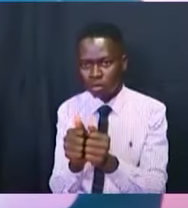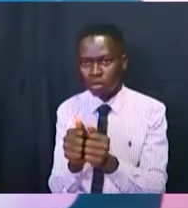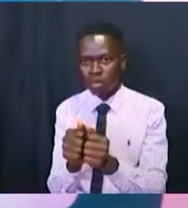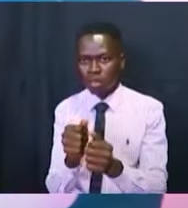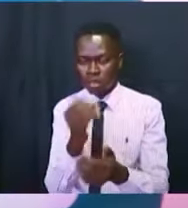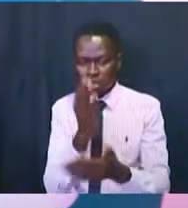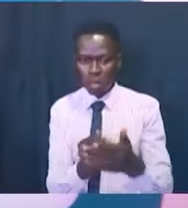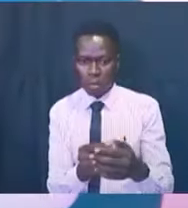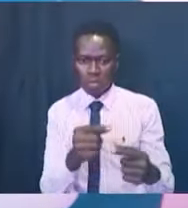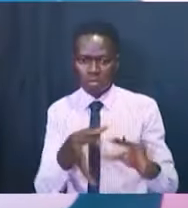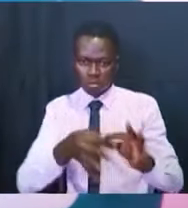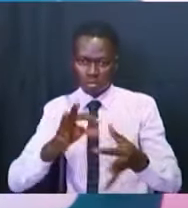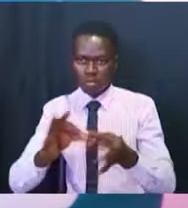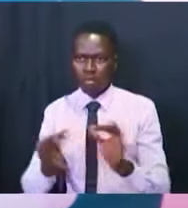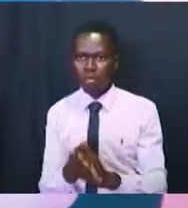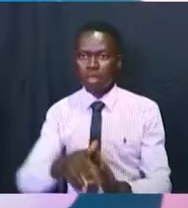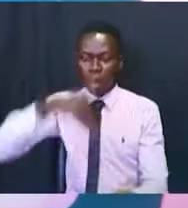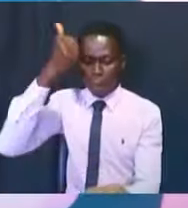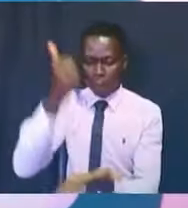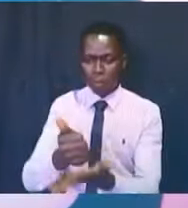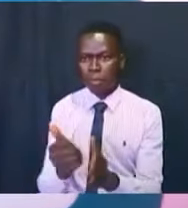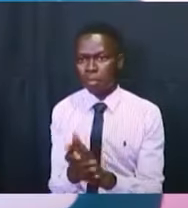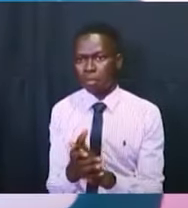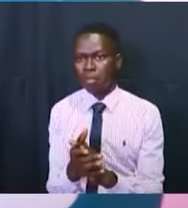this statement, "Amen."